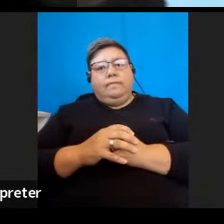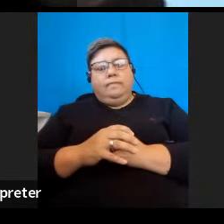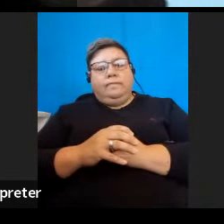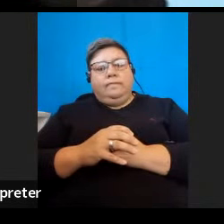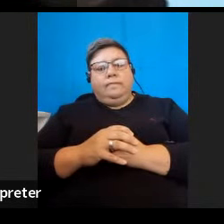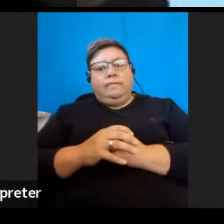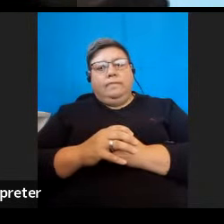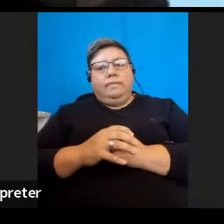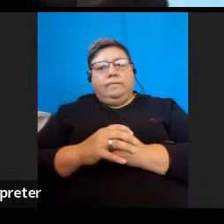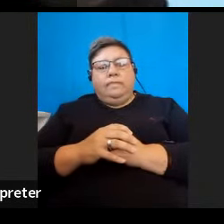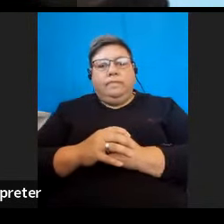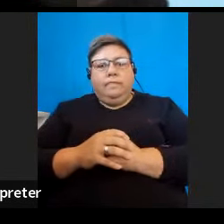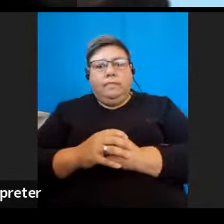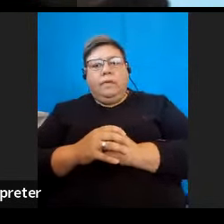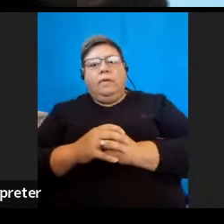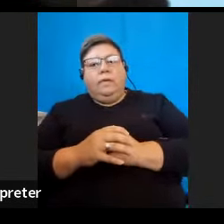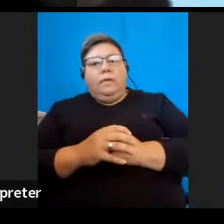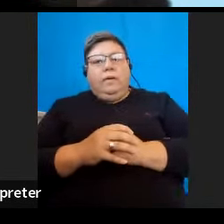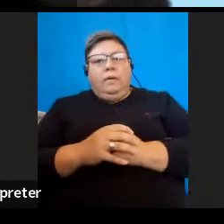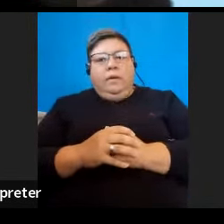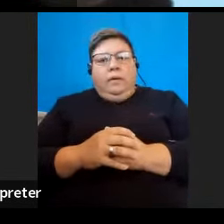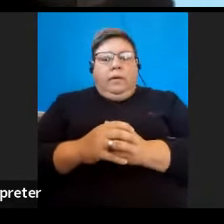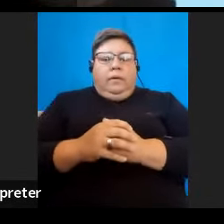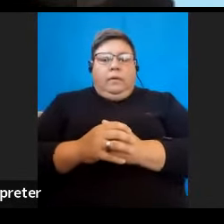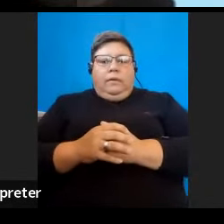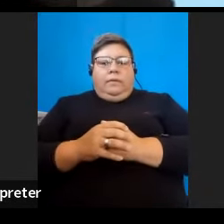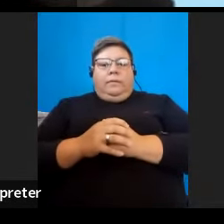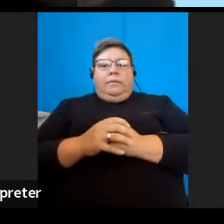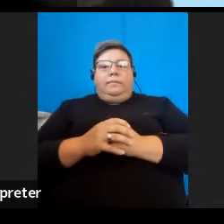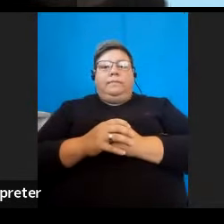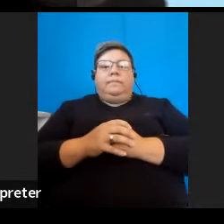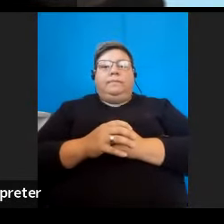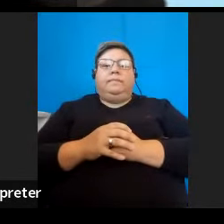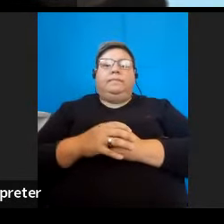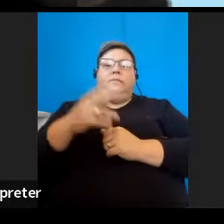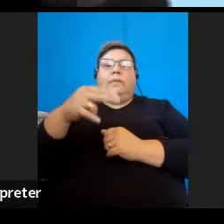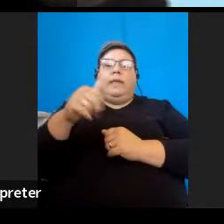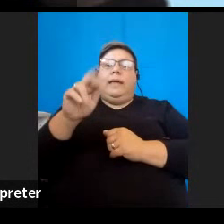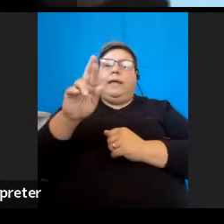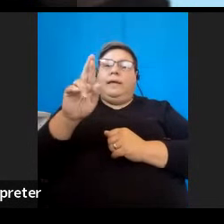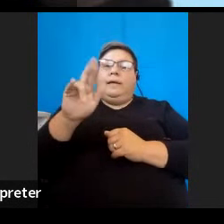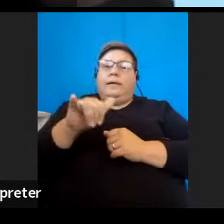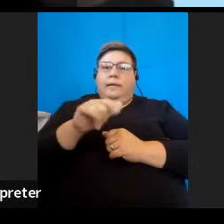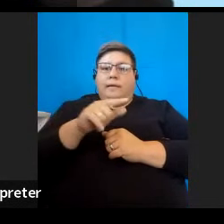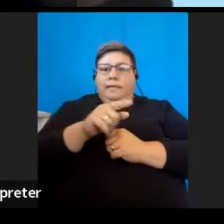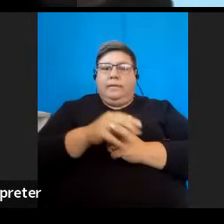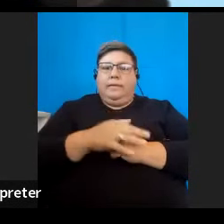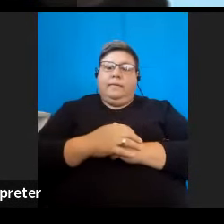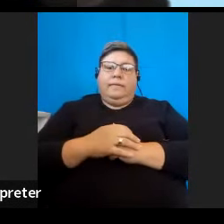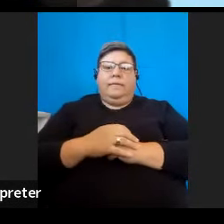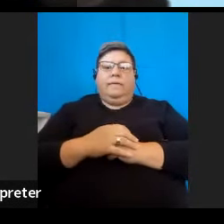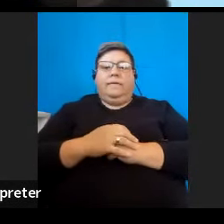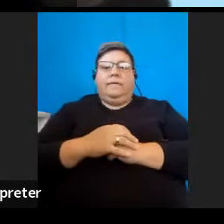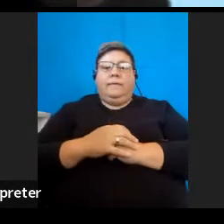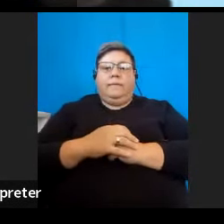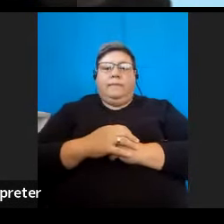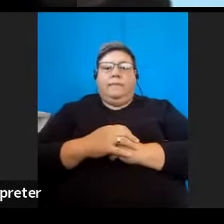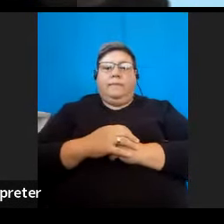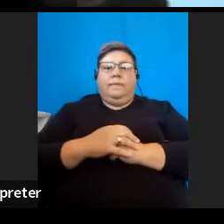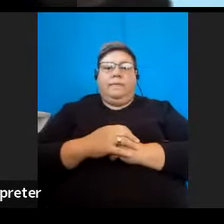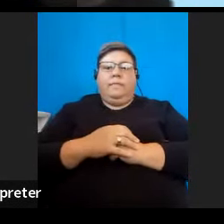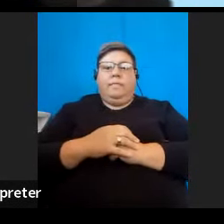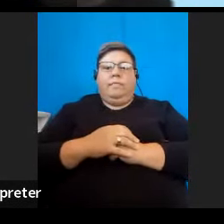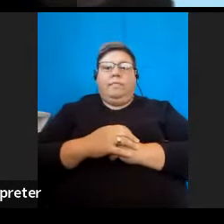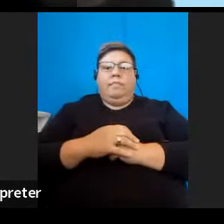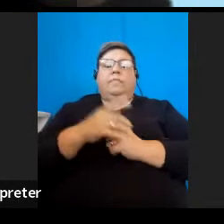Harry, if you can give a bit of insight in some of these issues, but I believe here we also have unique circumstances that we